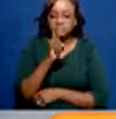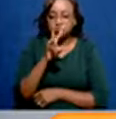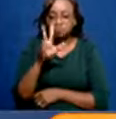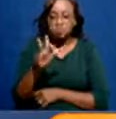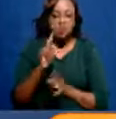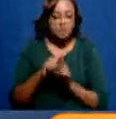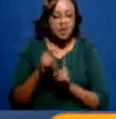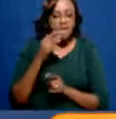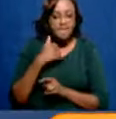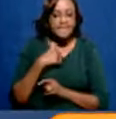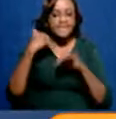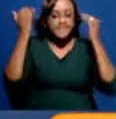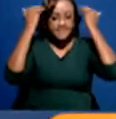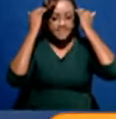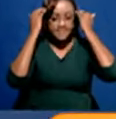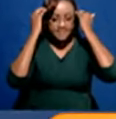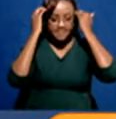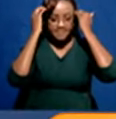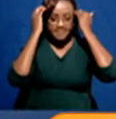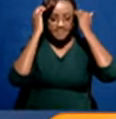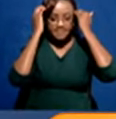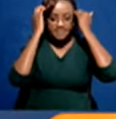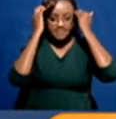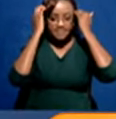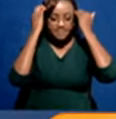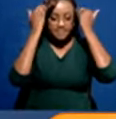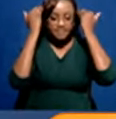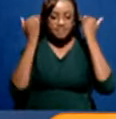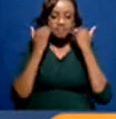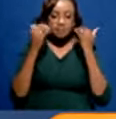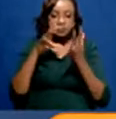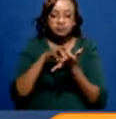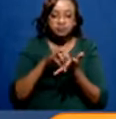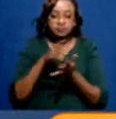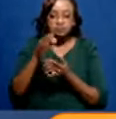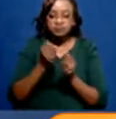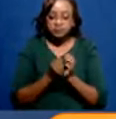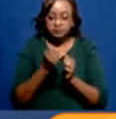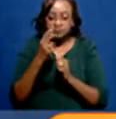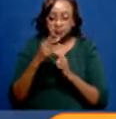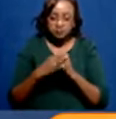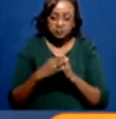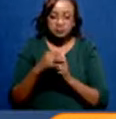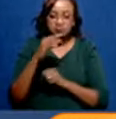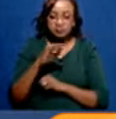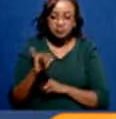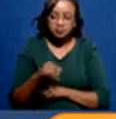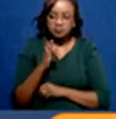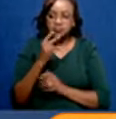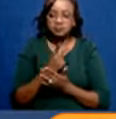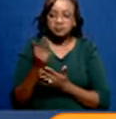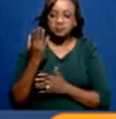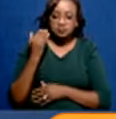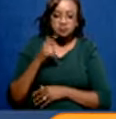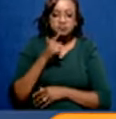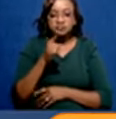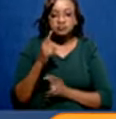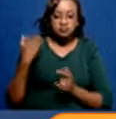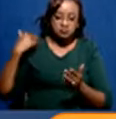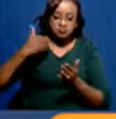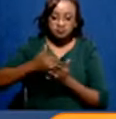that was dispensed with on the 19th of January, which is just about 2 weeks ago. Yes. So what have you been able to do so